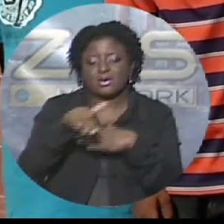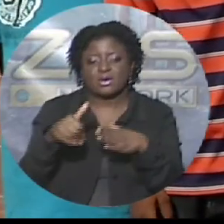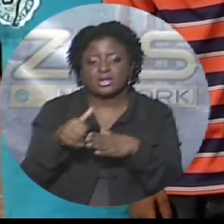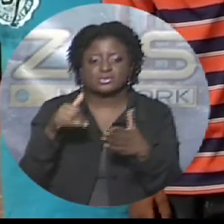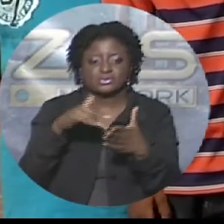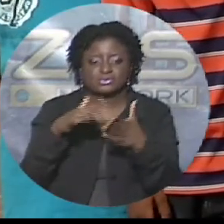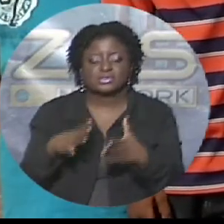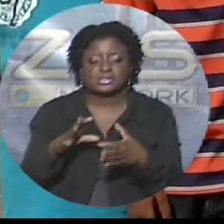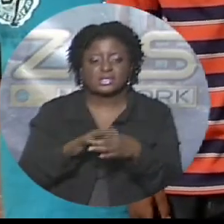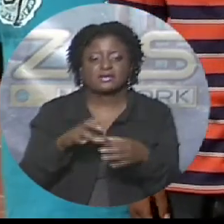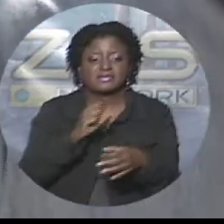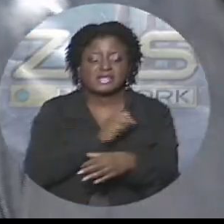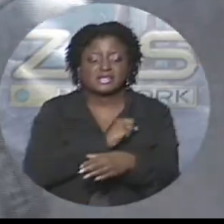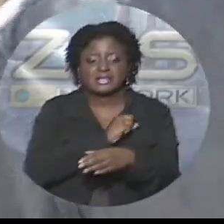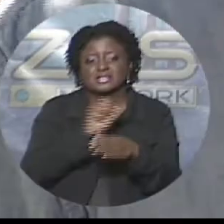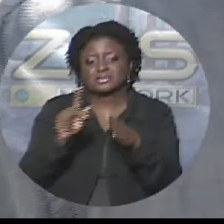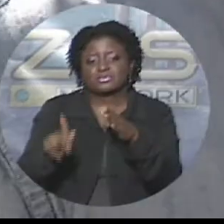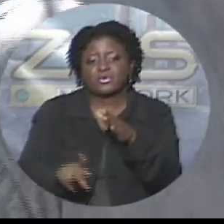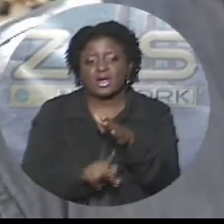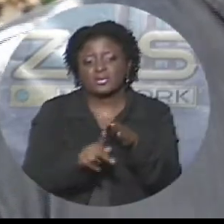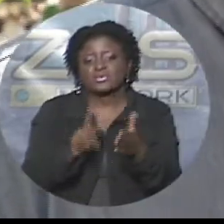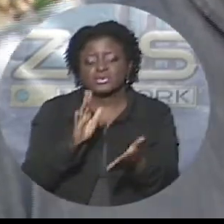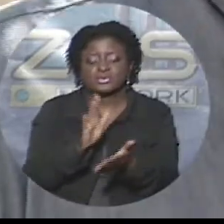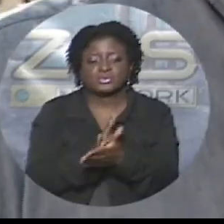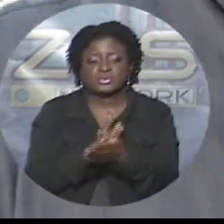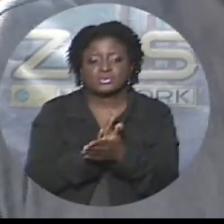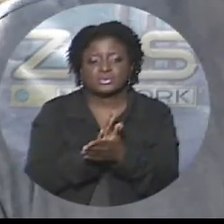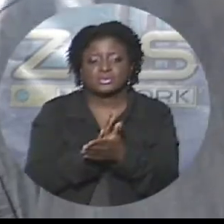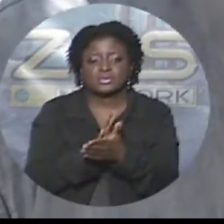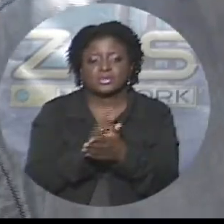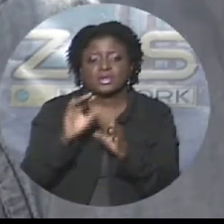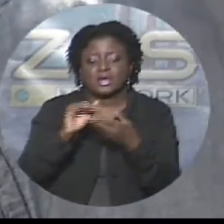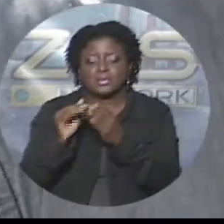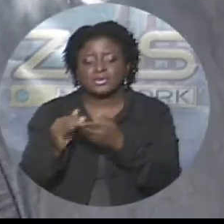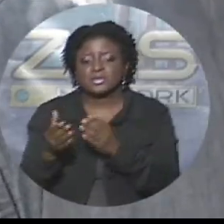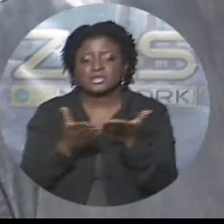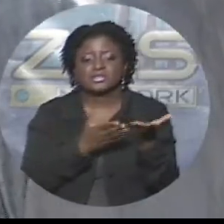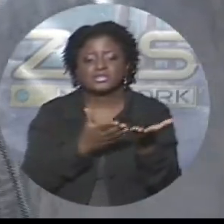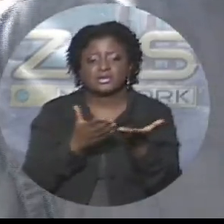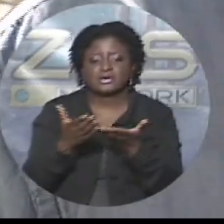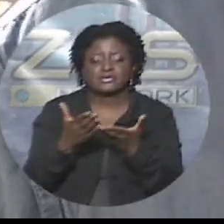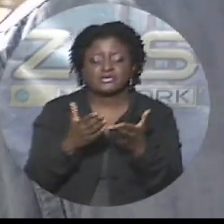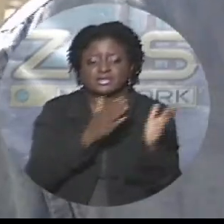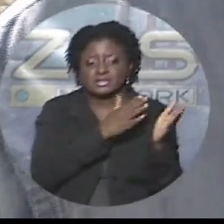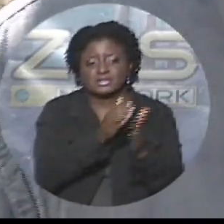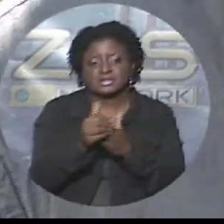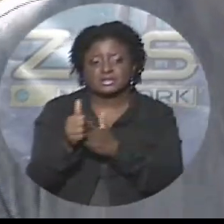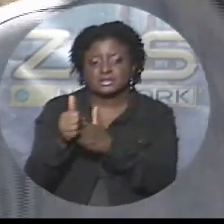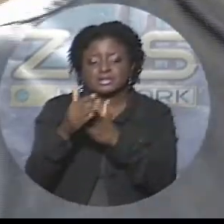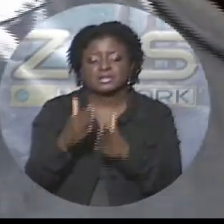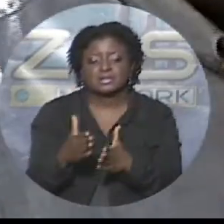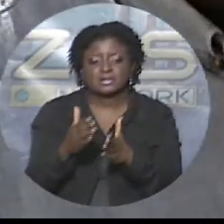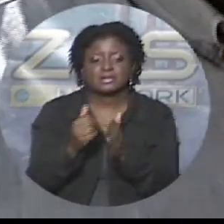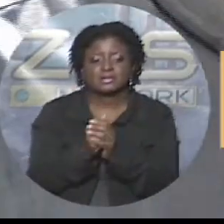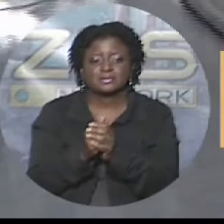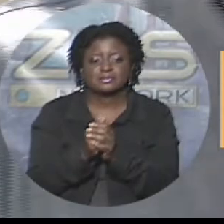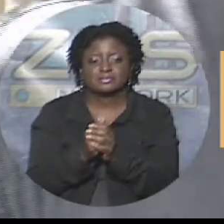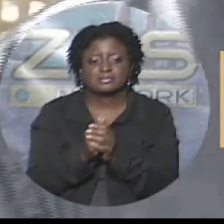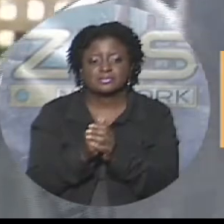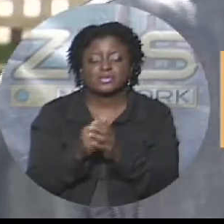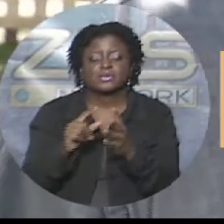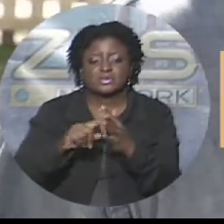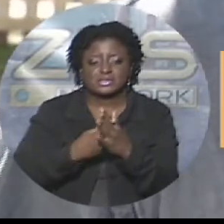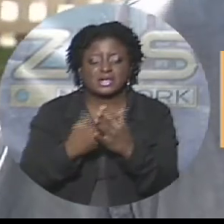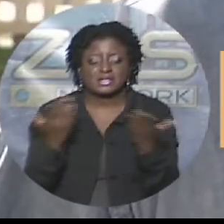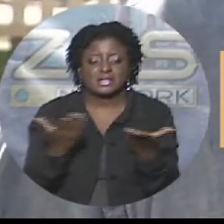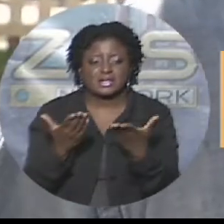members of the mentoring program. Community Service Coordinator Xavier Sims said sessions have been continuous. I started here at Sandilands